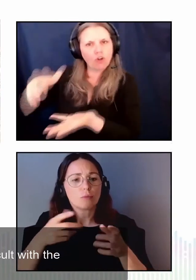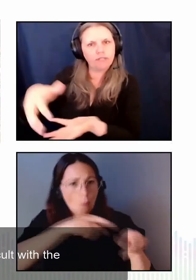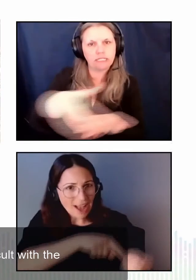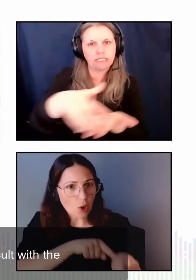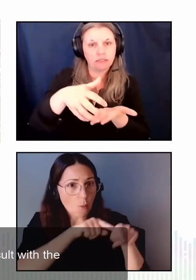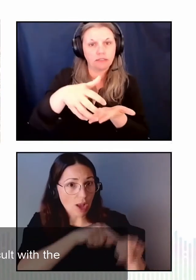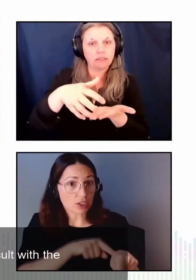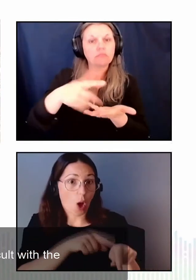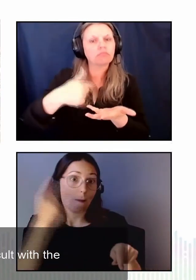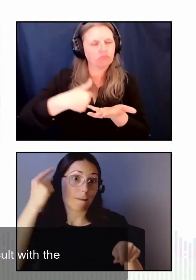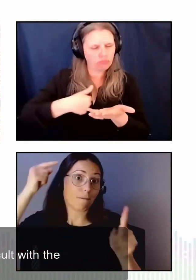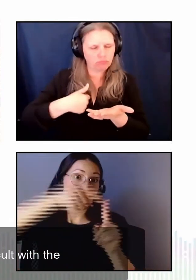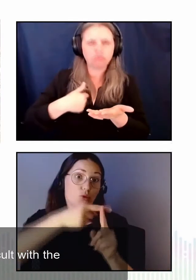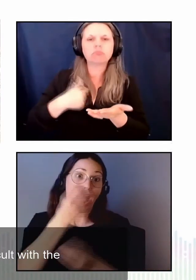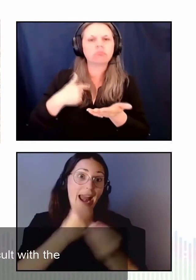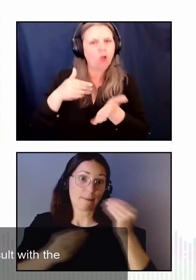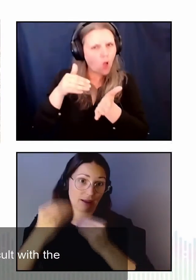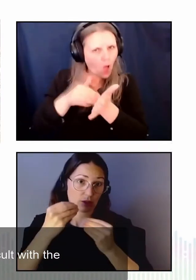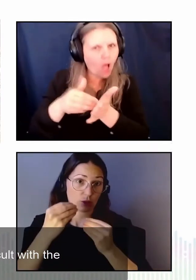have the opportunity.